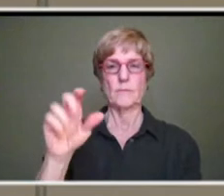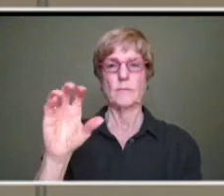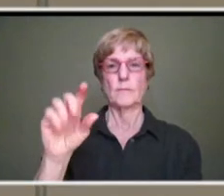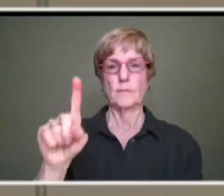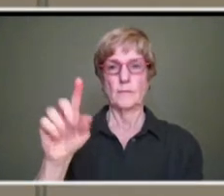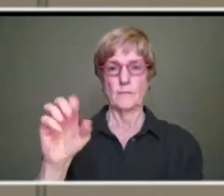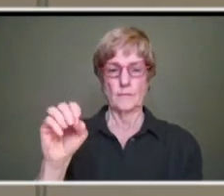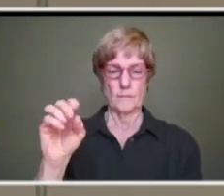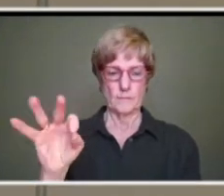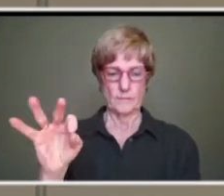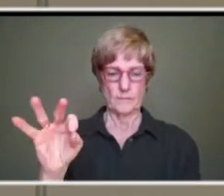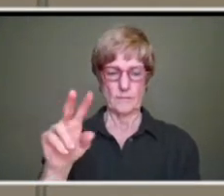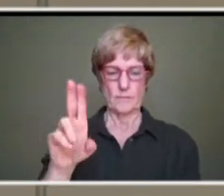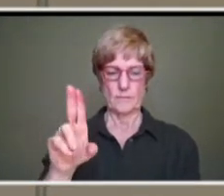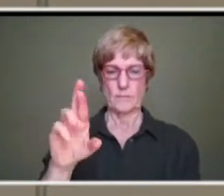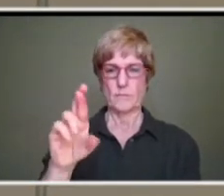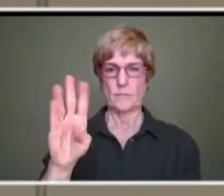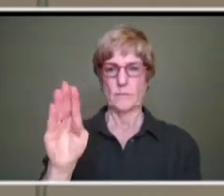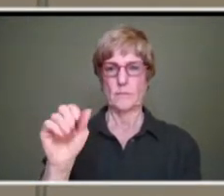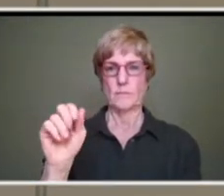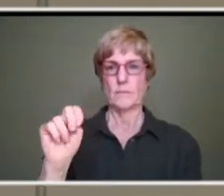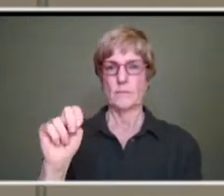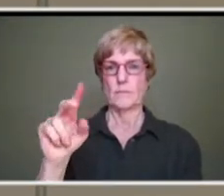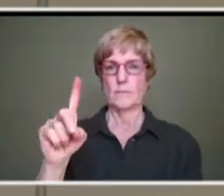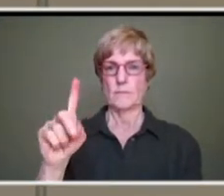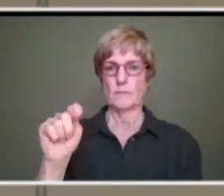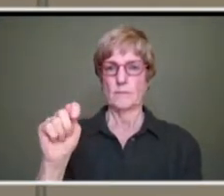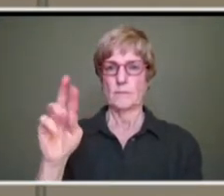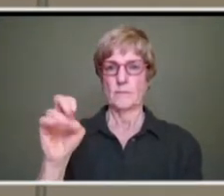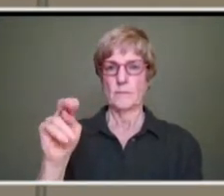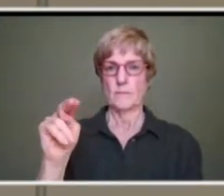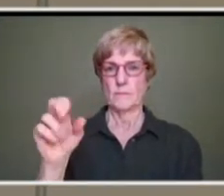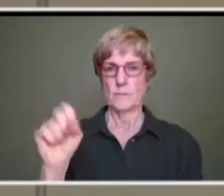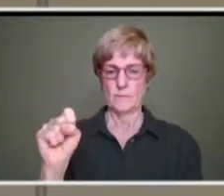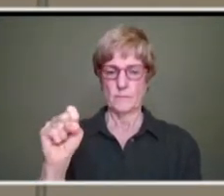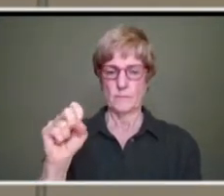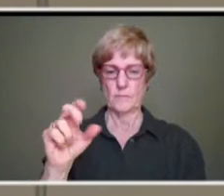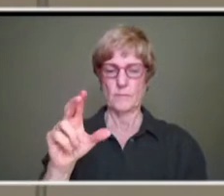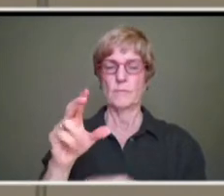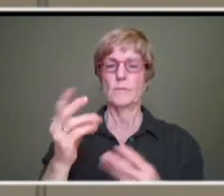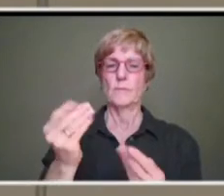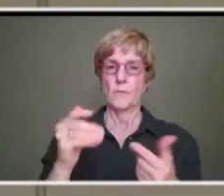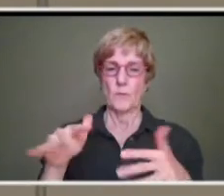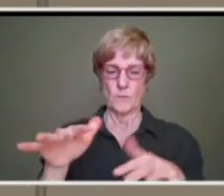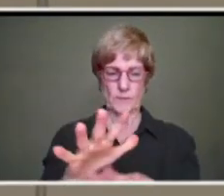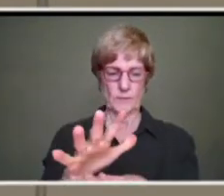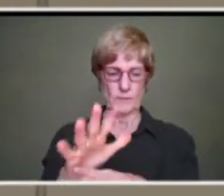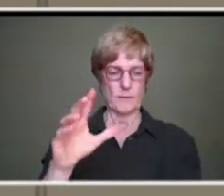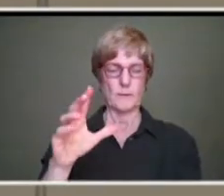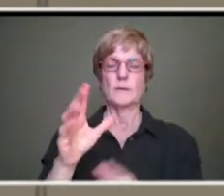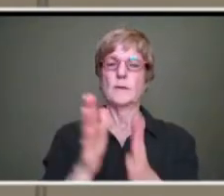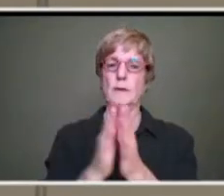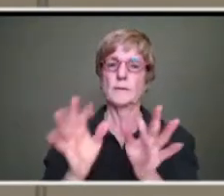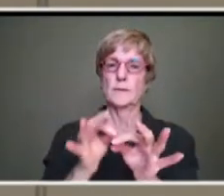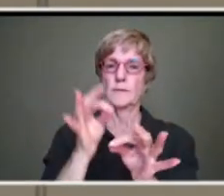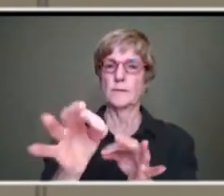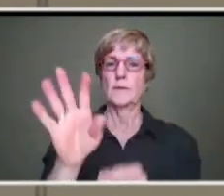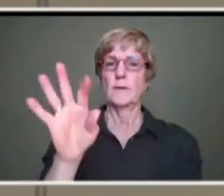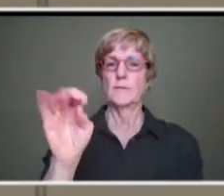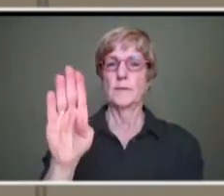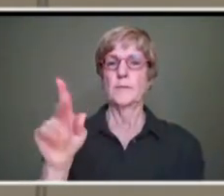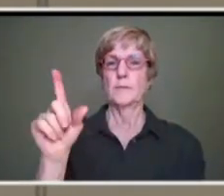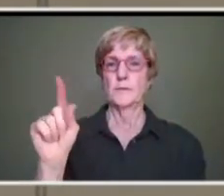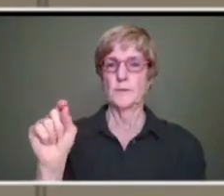2022-109 Urban Trends real estate Incorporated is a hearing that is requesting deferral until February 20th